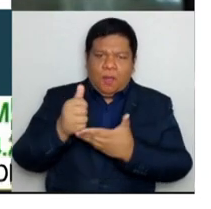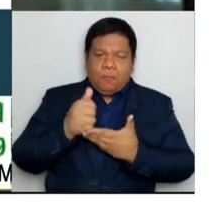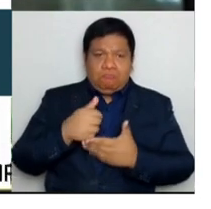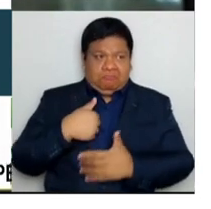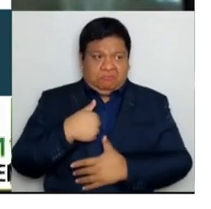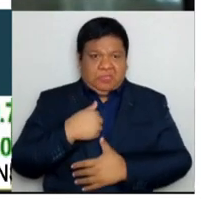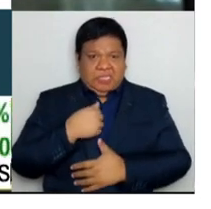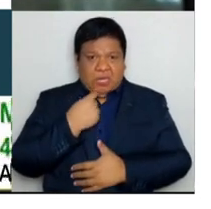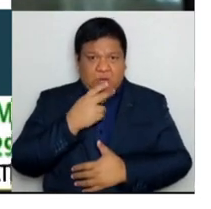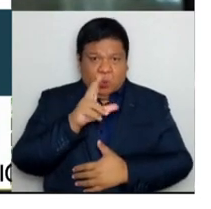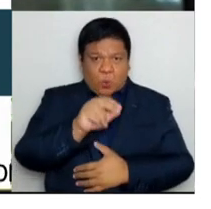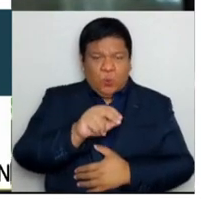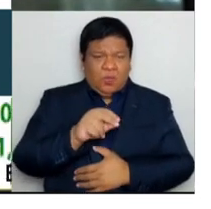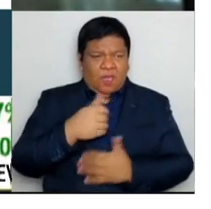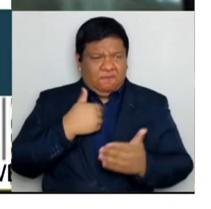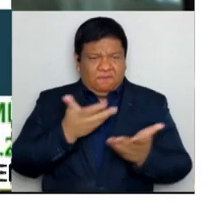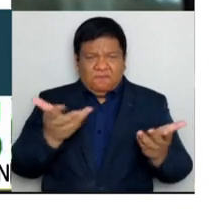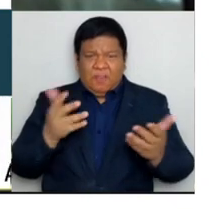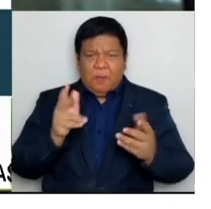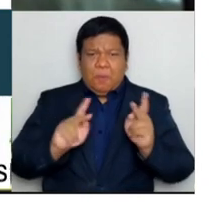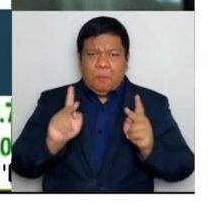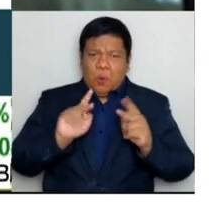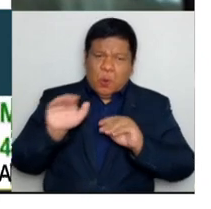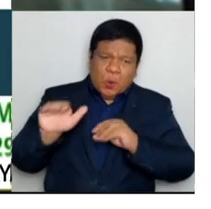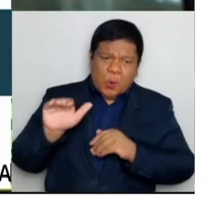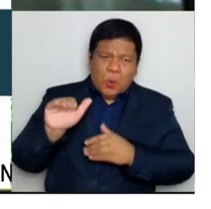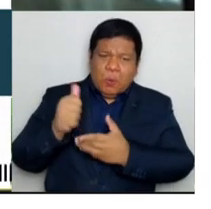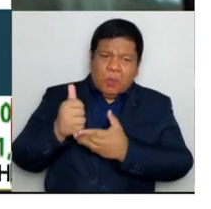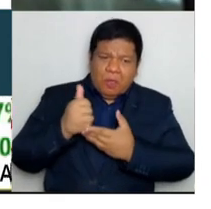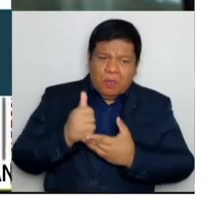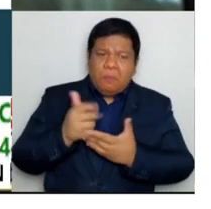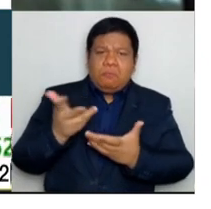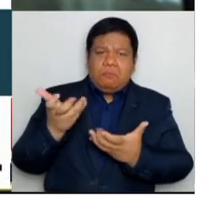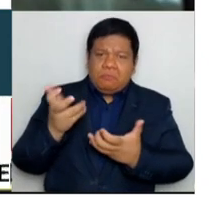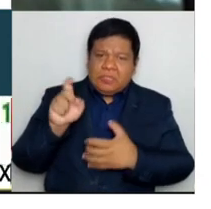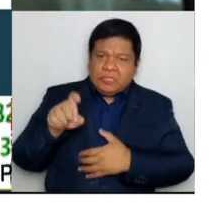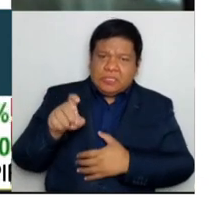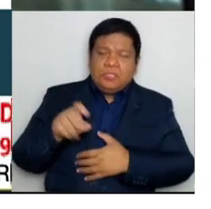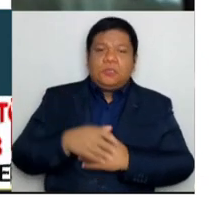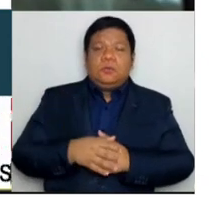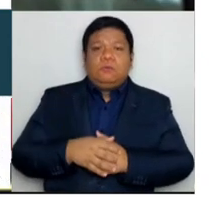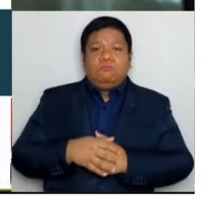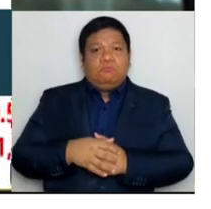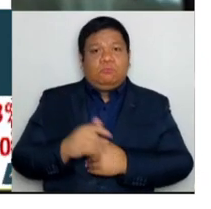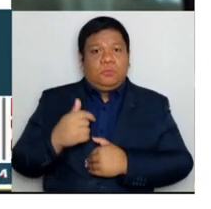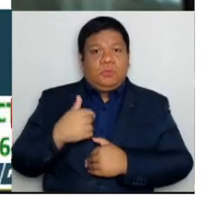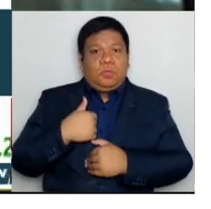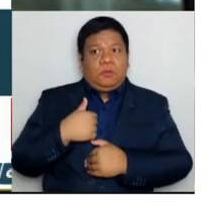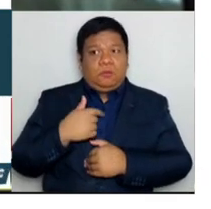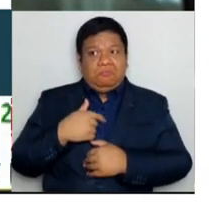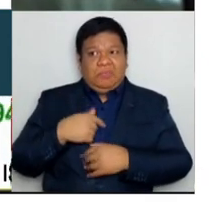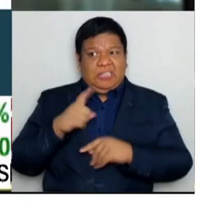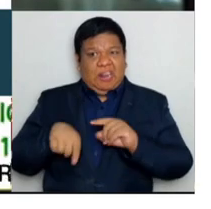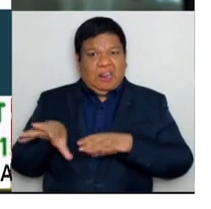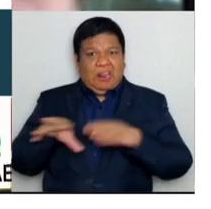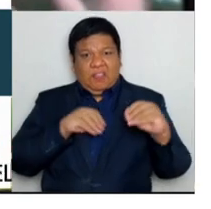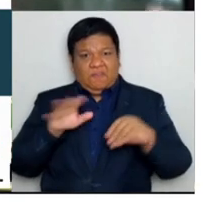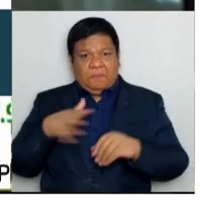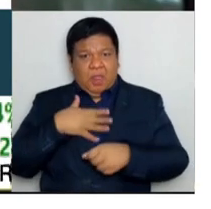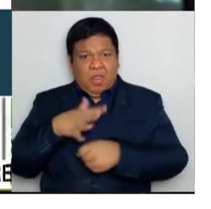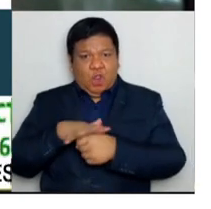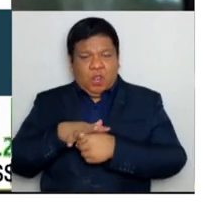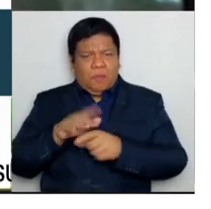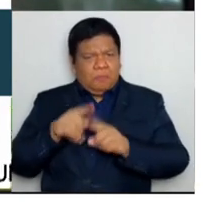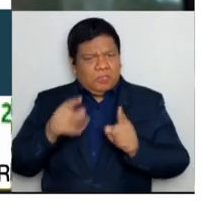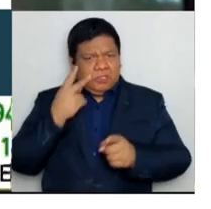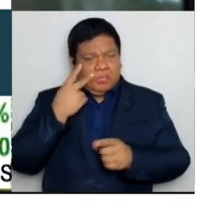if there is such a calling, if I may? Because I said, I cannot leave my district. But then again, we see the